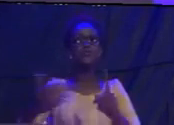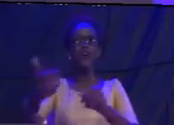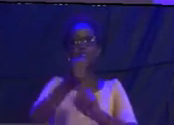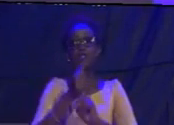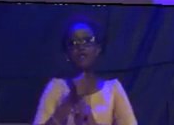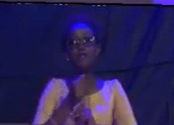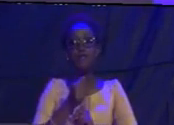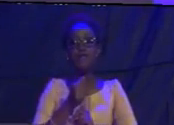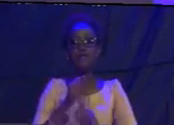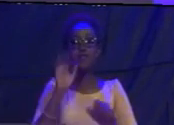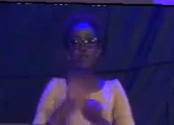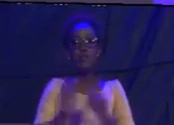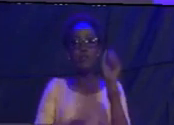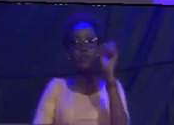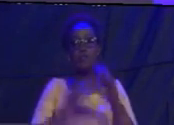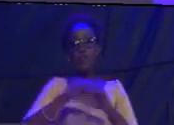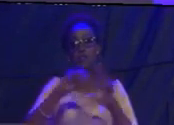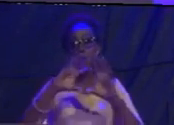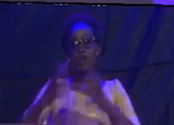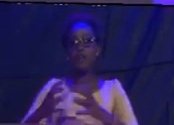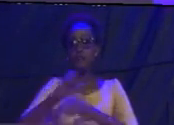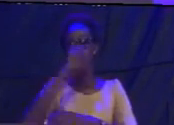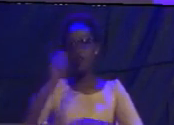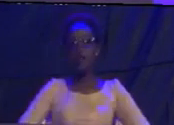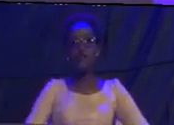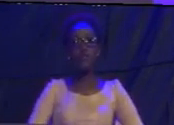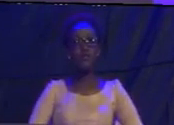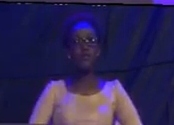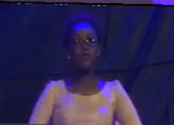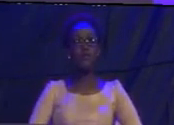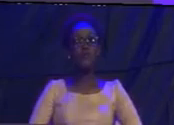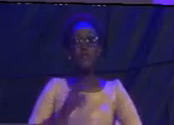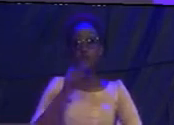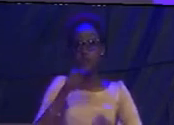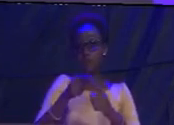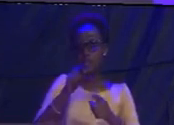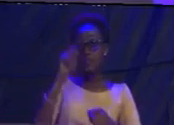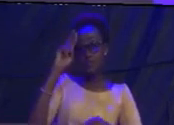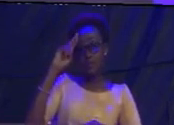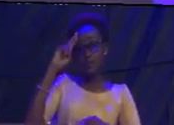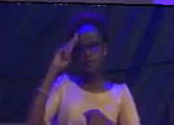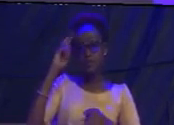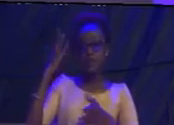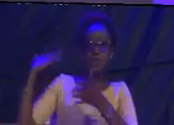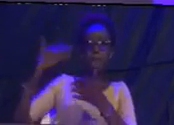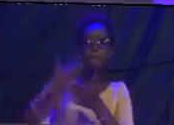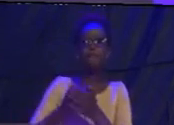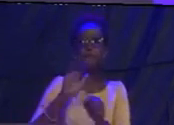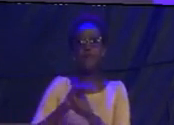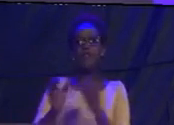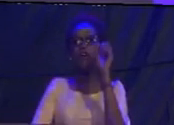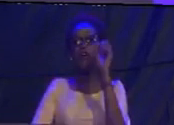many African nations were able to establish their vision, their roadmaps. ibihugu byinshi